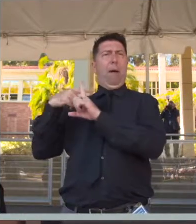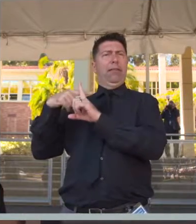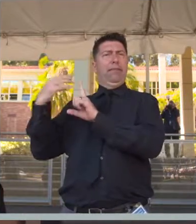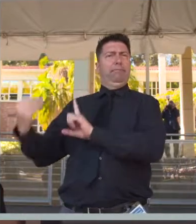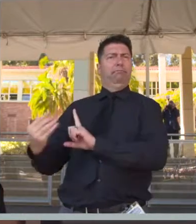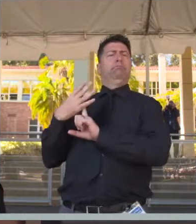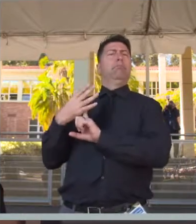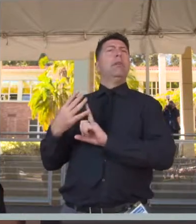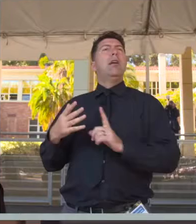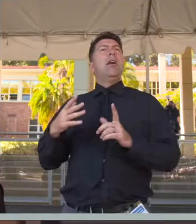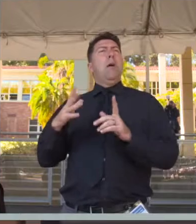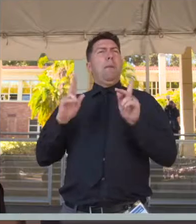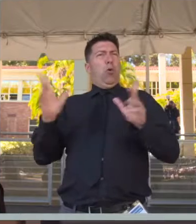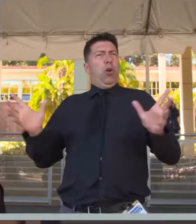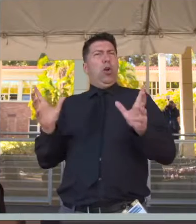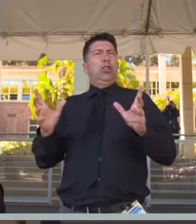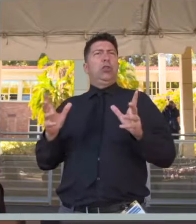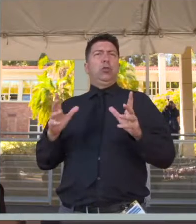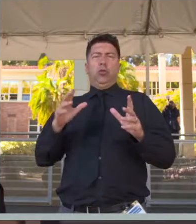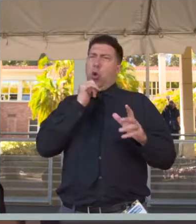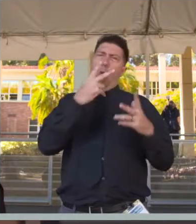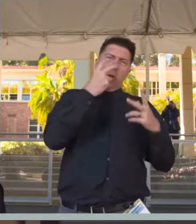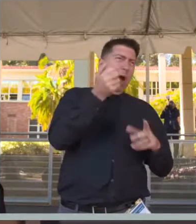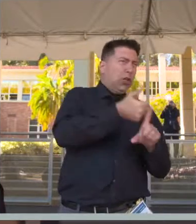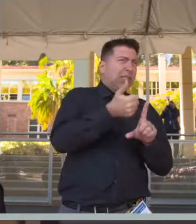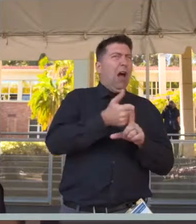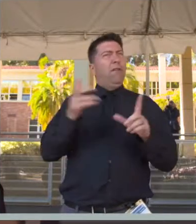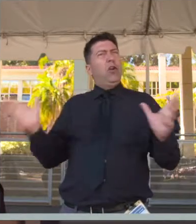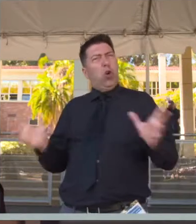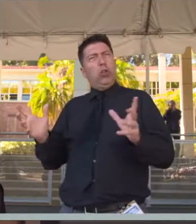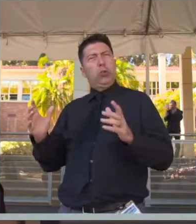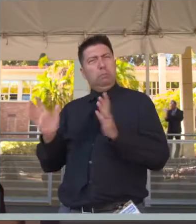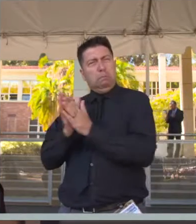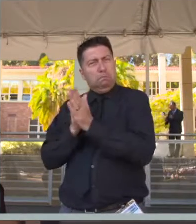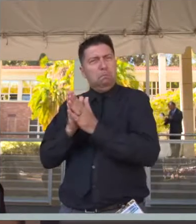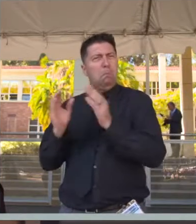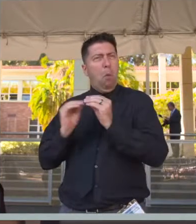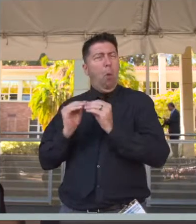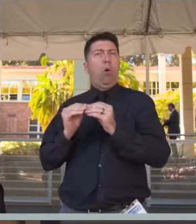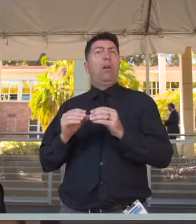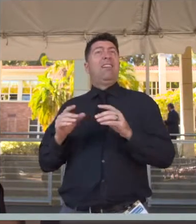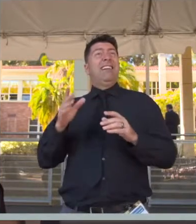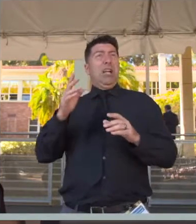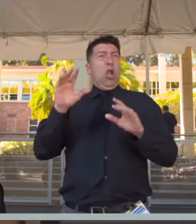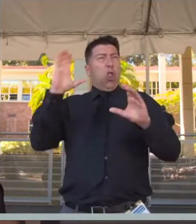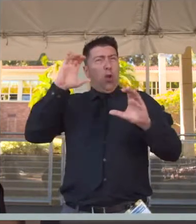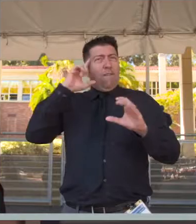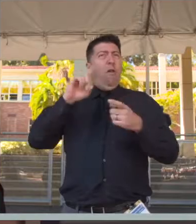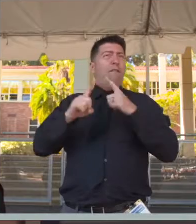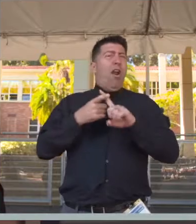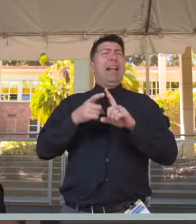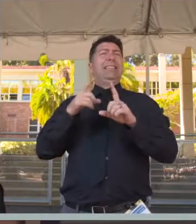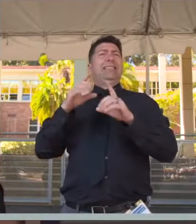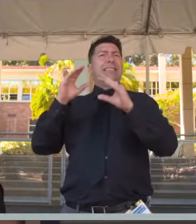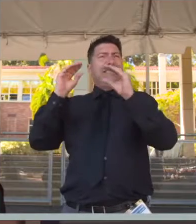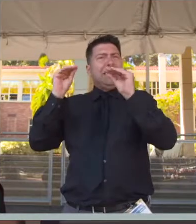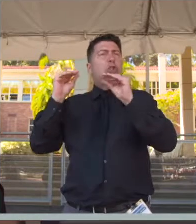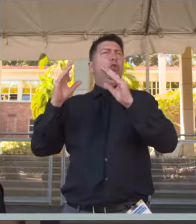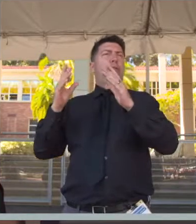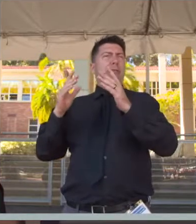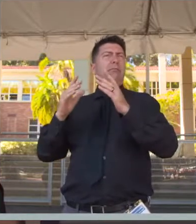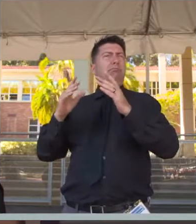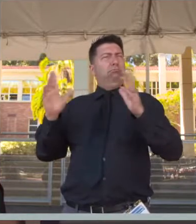who persuade you not to linger in self-doubt. The mentors, colleagues, and friends you seek in the years to come will help